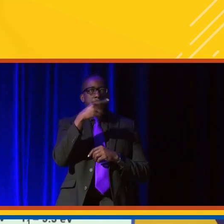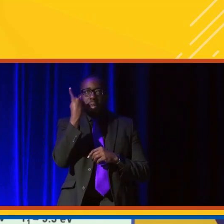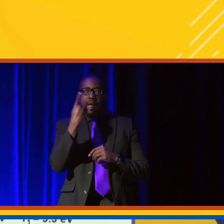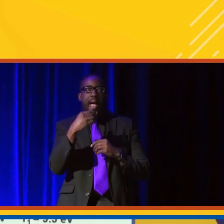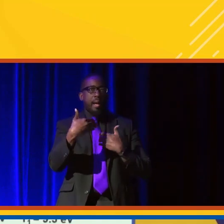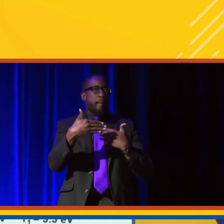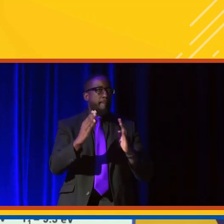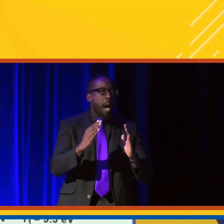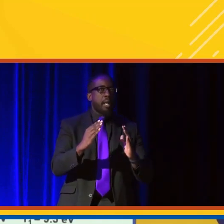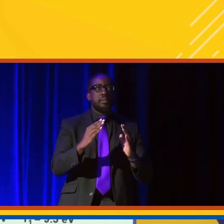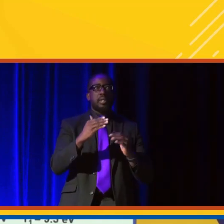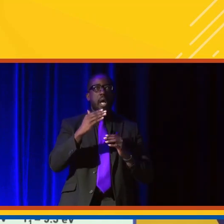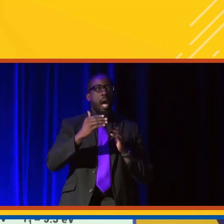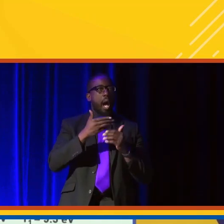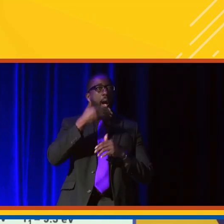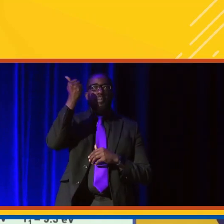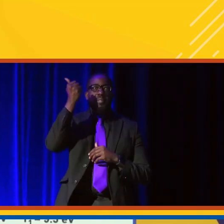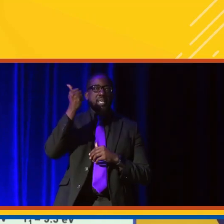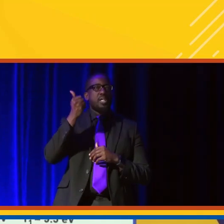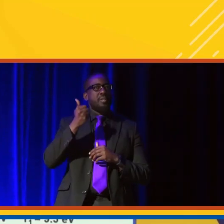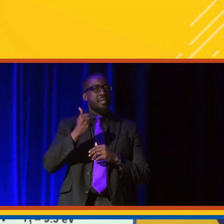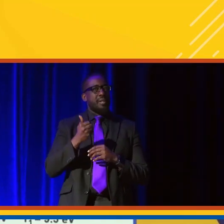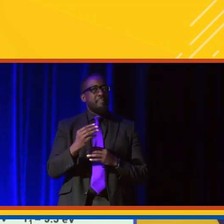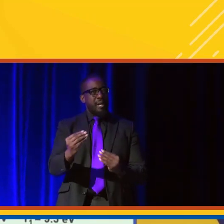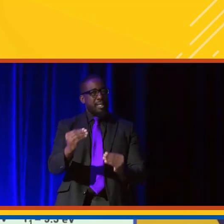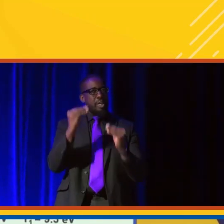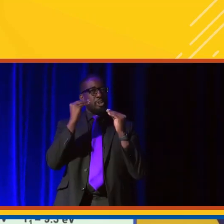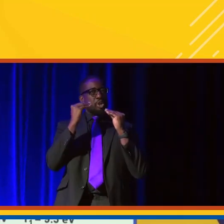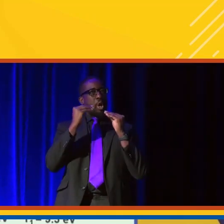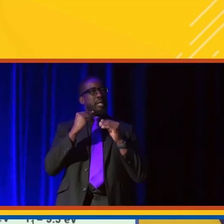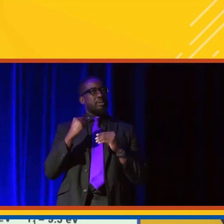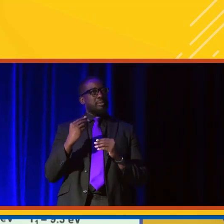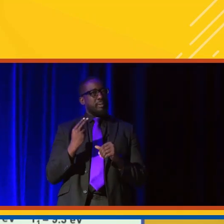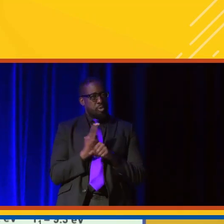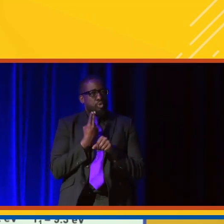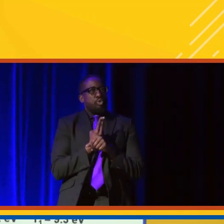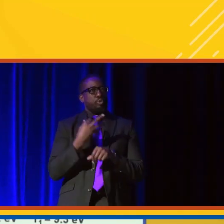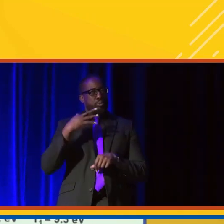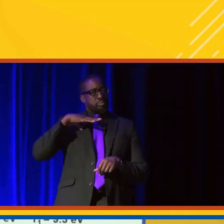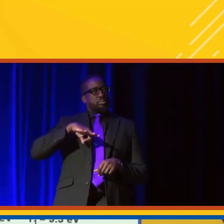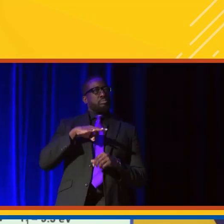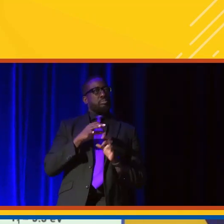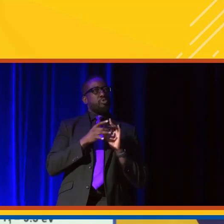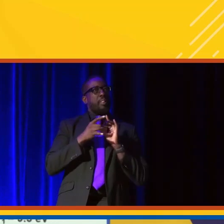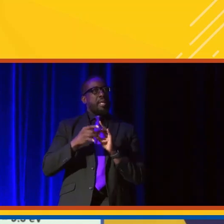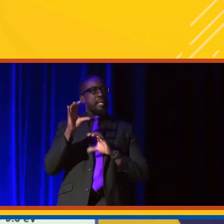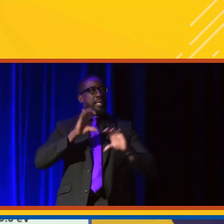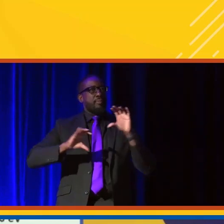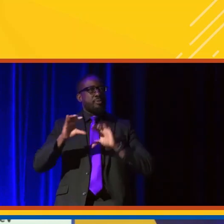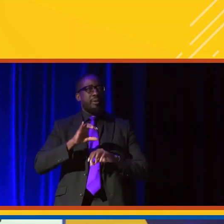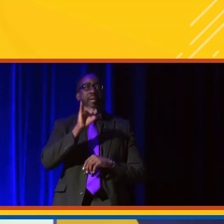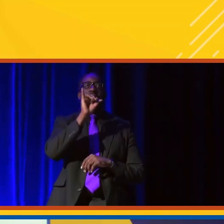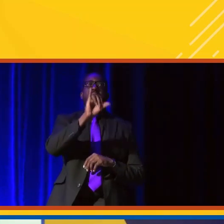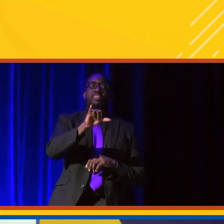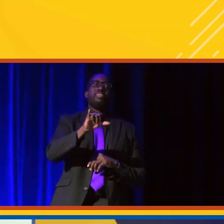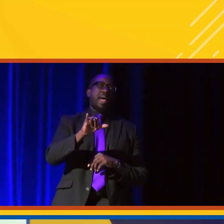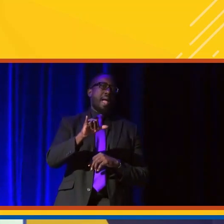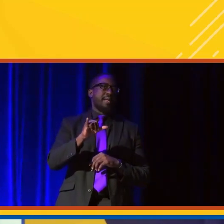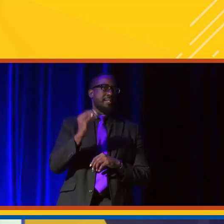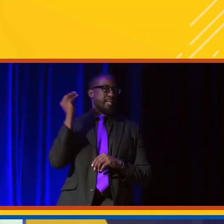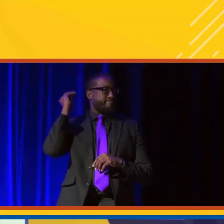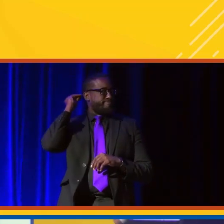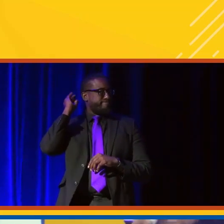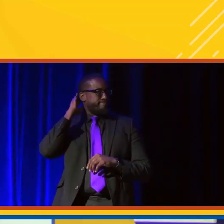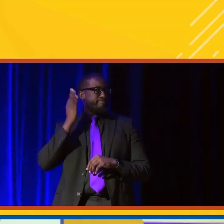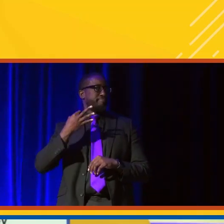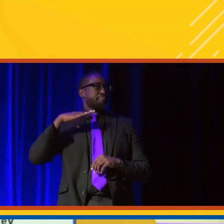sort of taught us something useful about chemistry. That is the takeaway here that I think is important, should be hopefully important for the folks